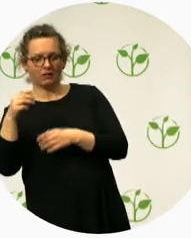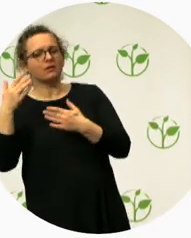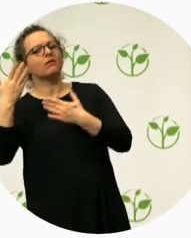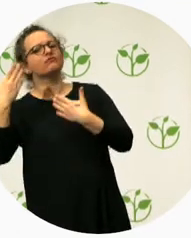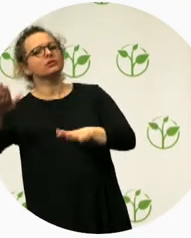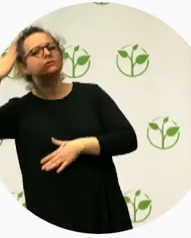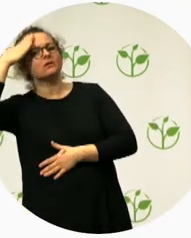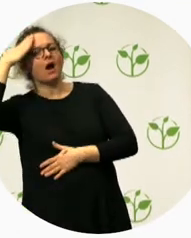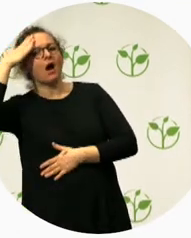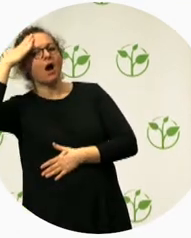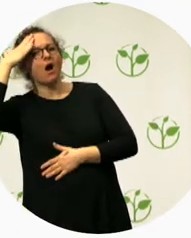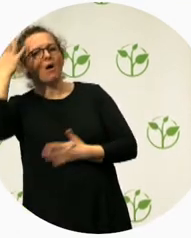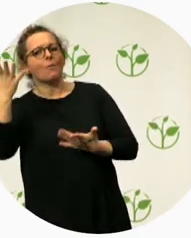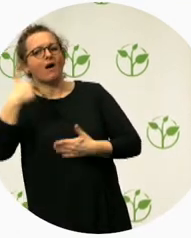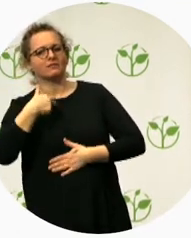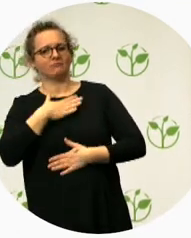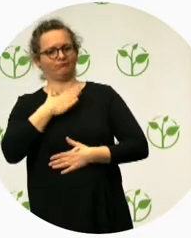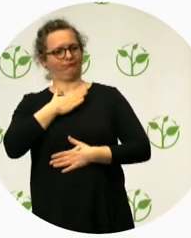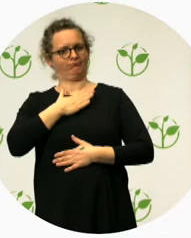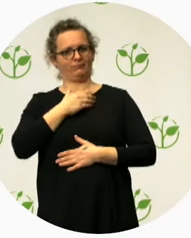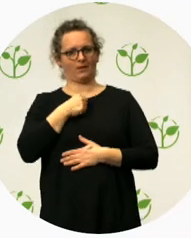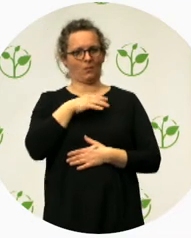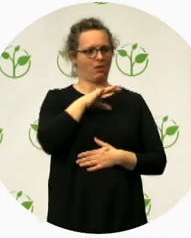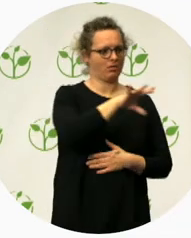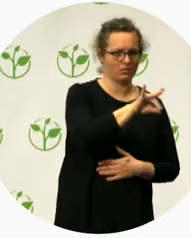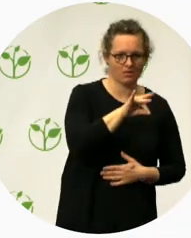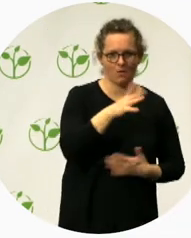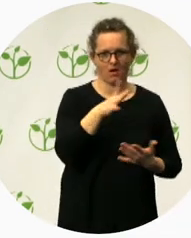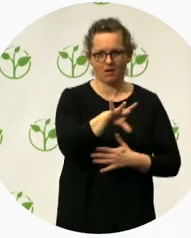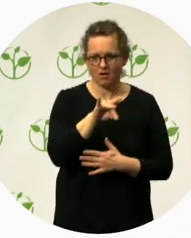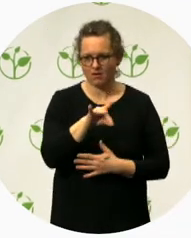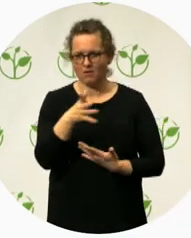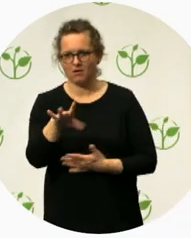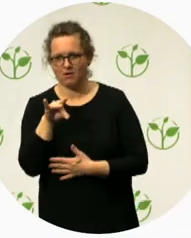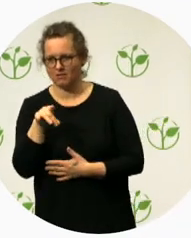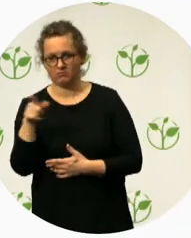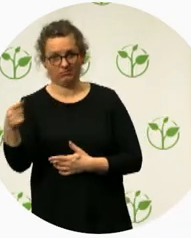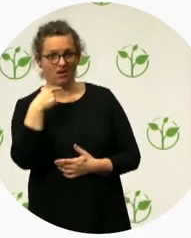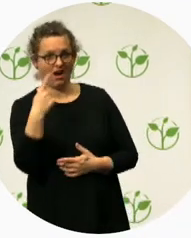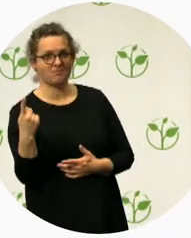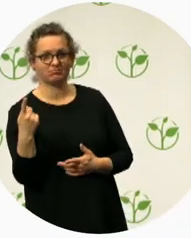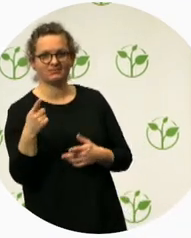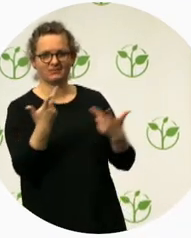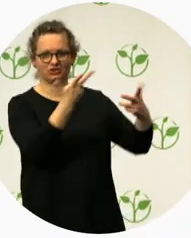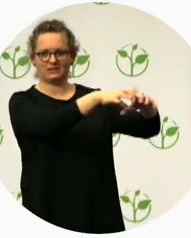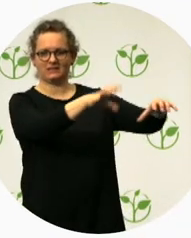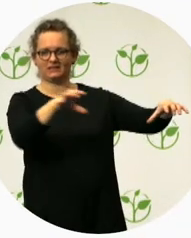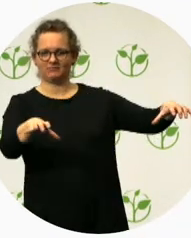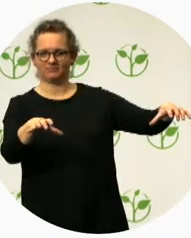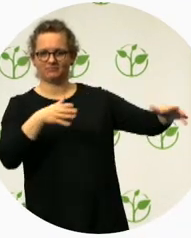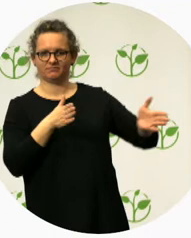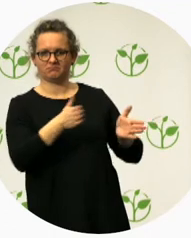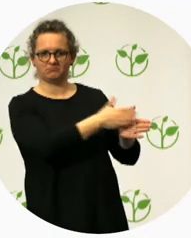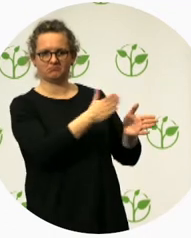else. It might be that you're going to meet somebody who you've met before. And your communication system knows, when you